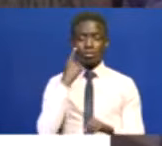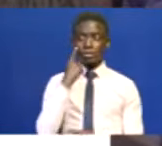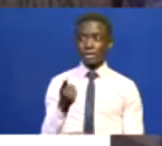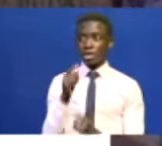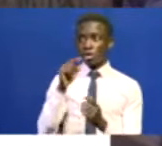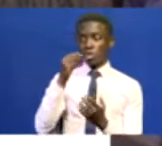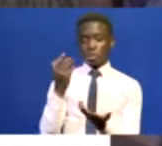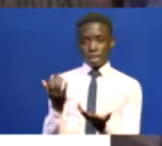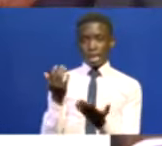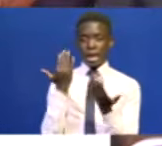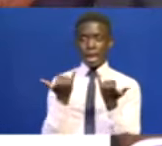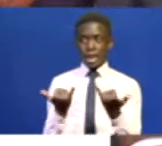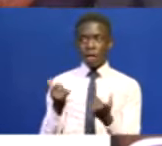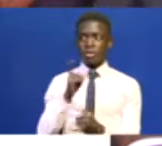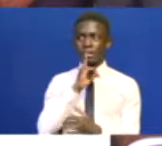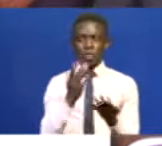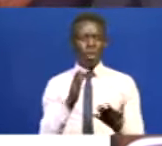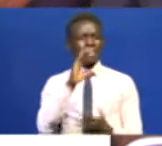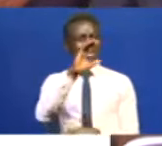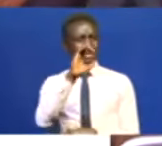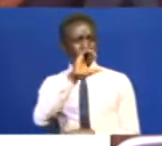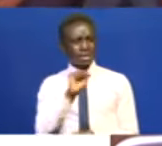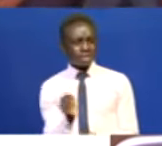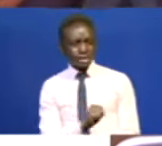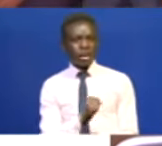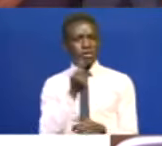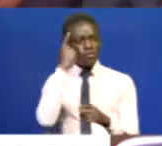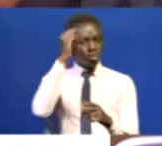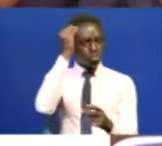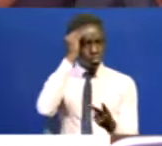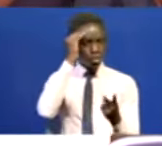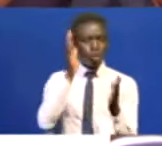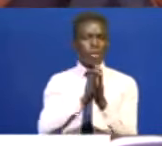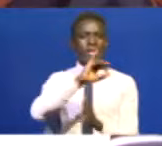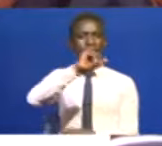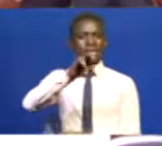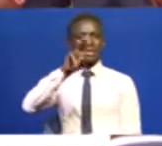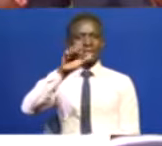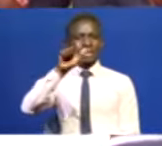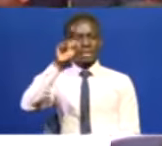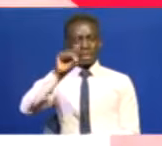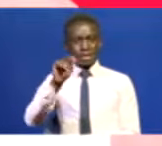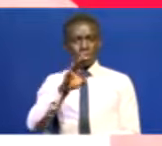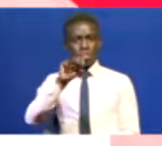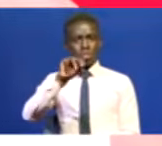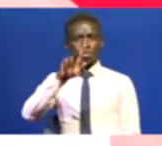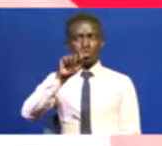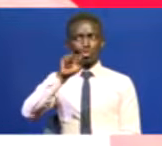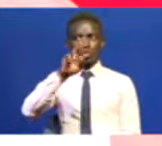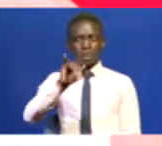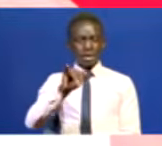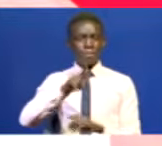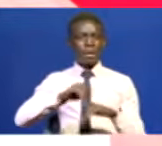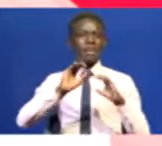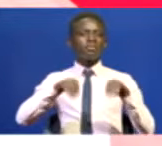wa elimu Ezekiel Machogu na mkuu wa sheria Justin Muturi kutekeleza mapendekezo ya jopo kazi hilo. The